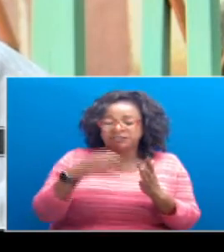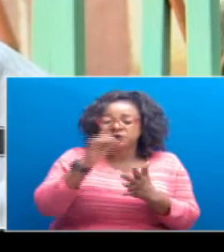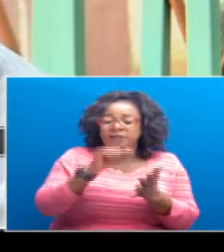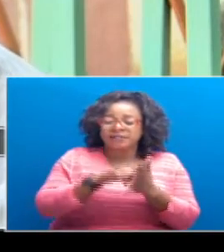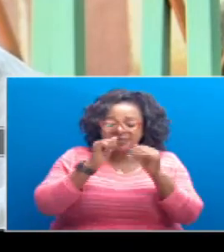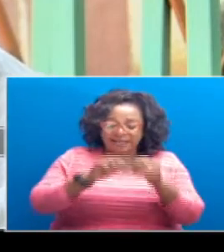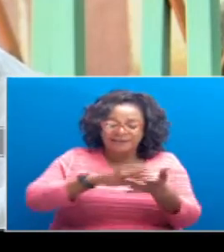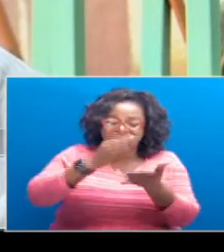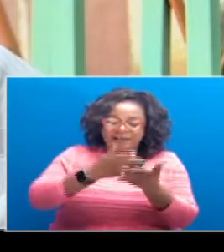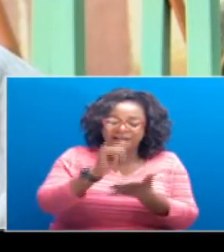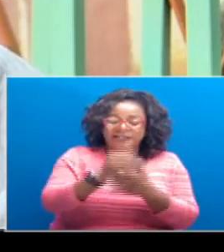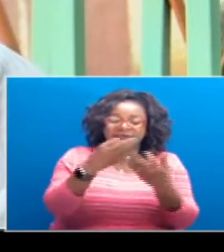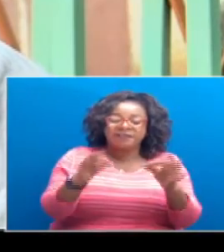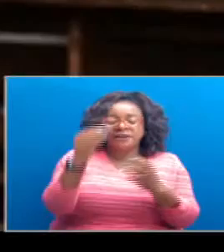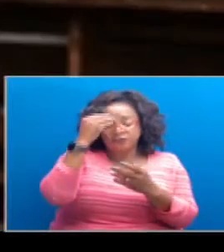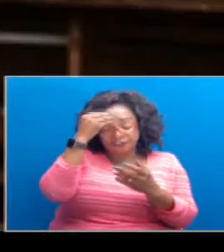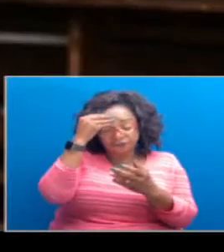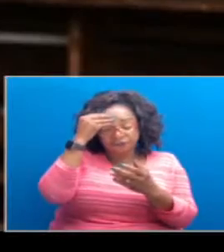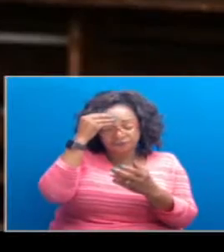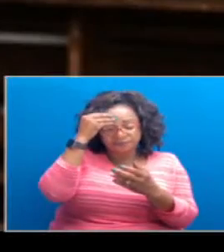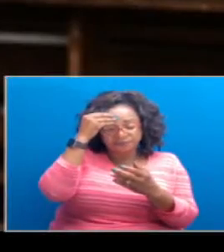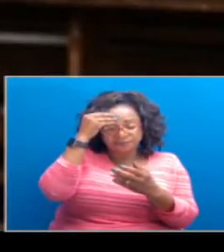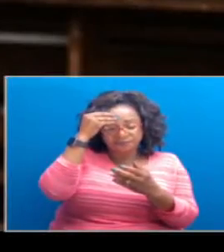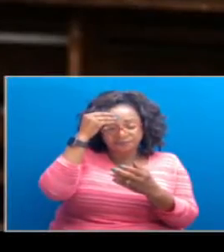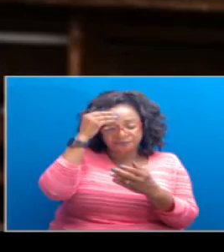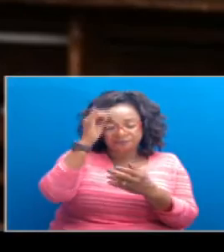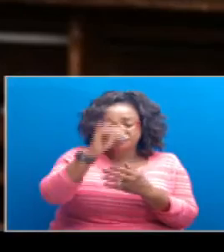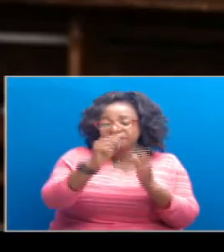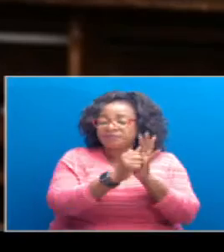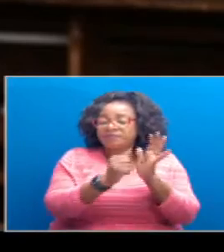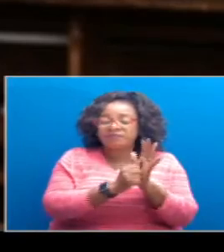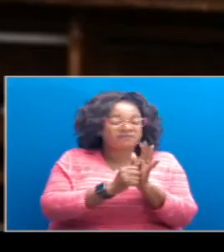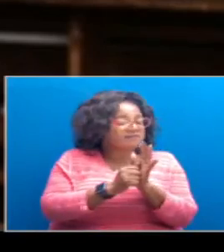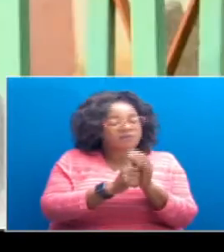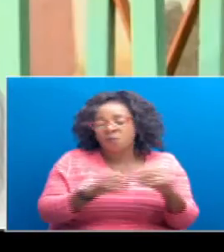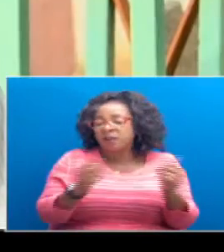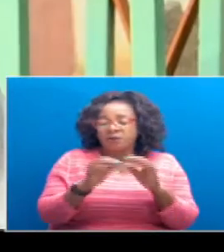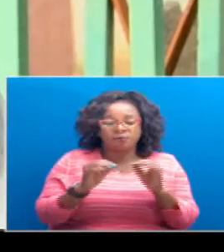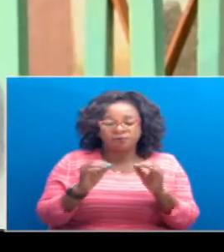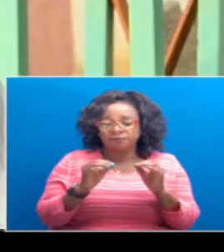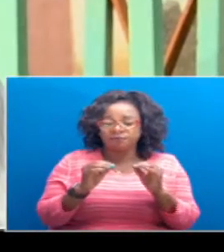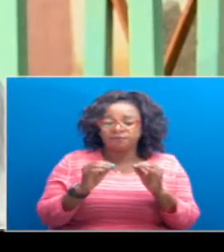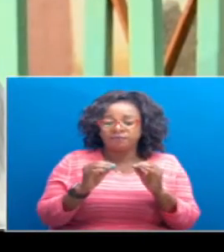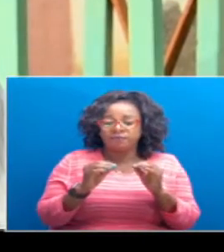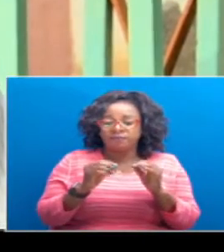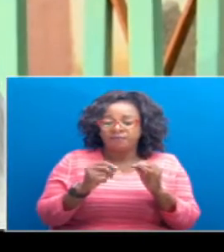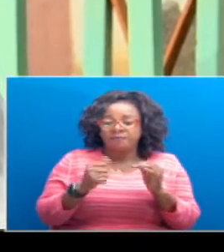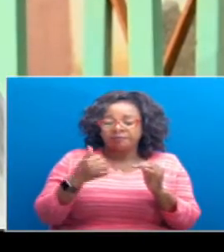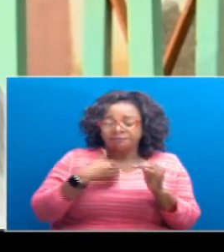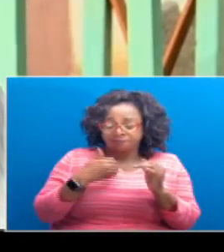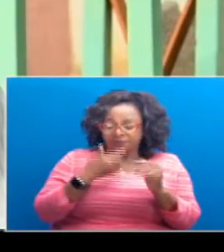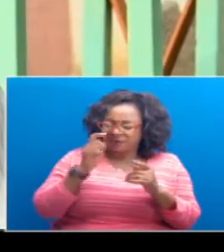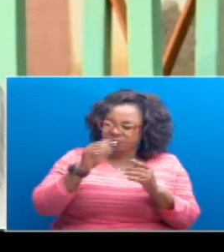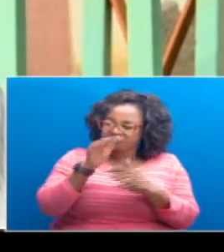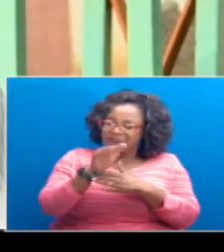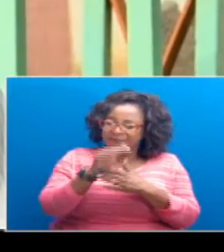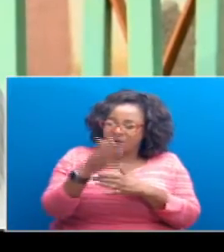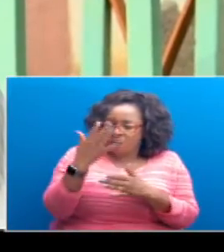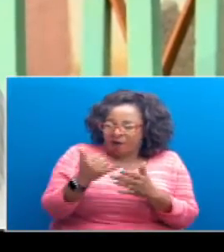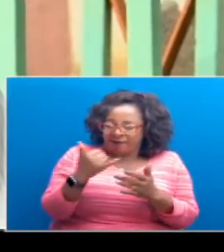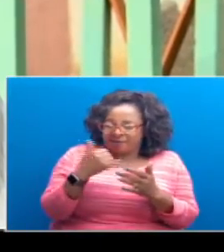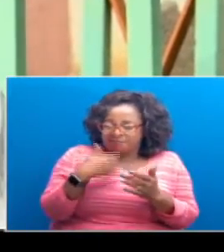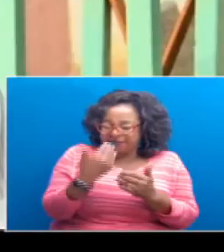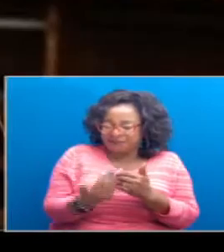can fund that free education. That article has not been fulfilled. Therefore, I should be asked, why is my